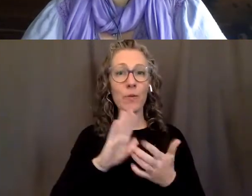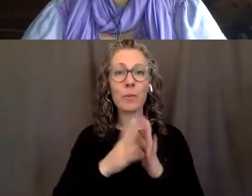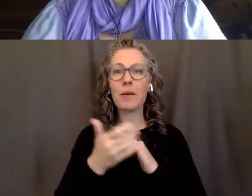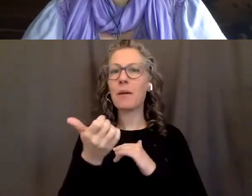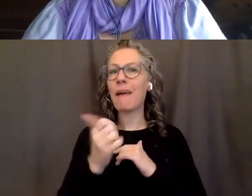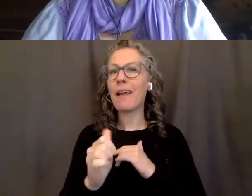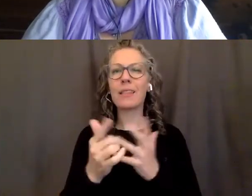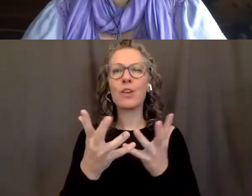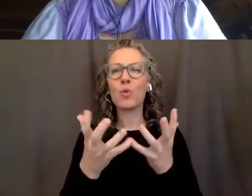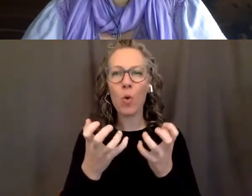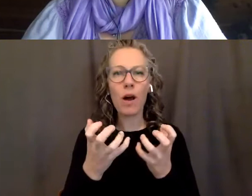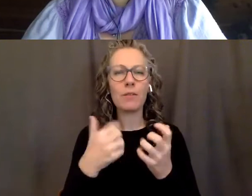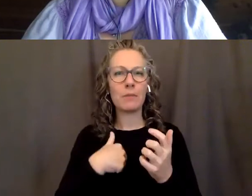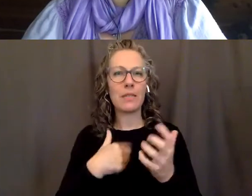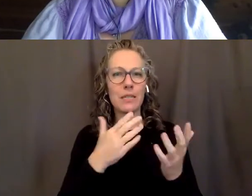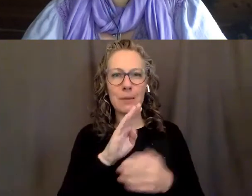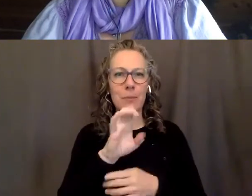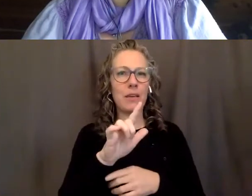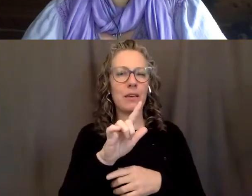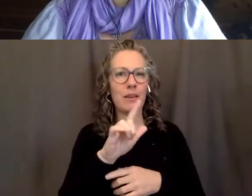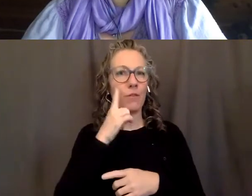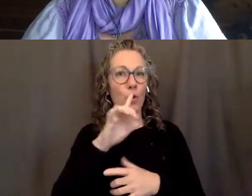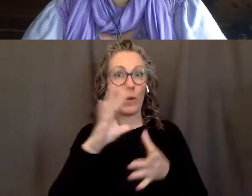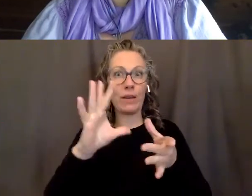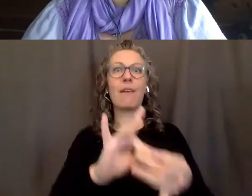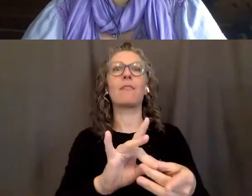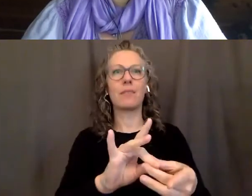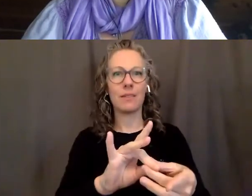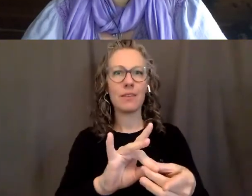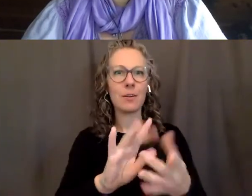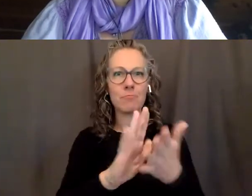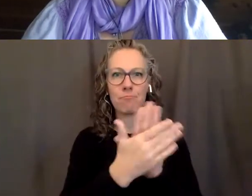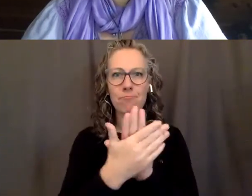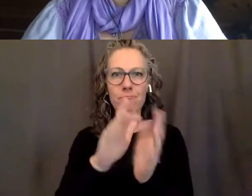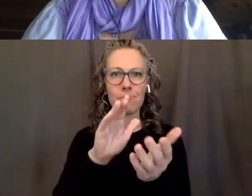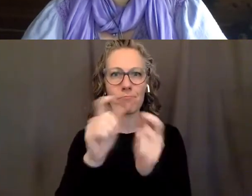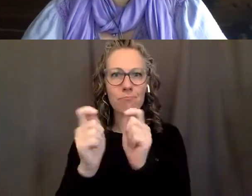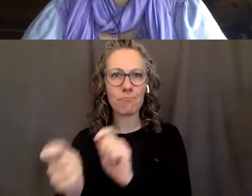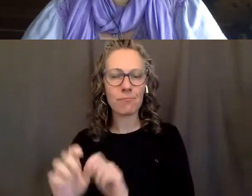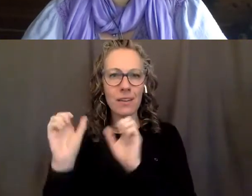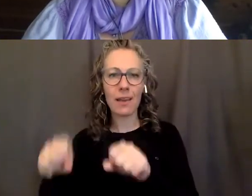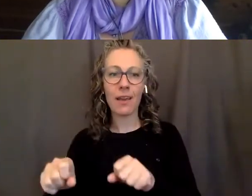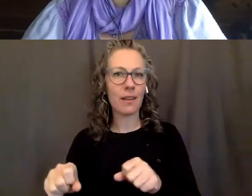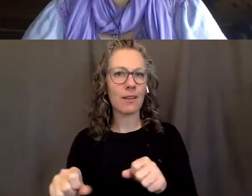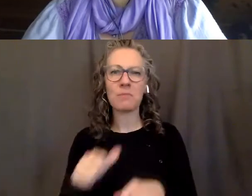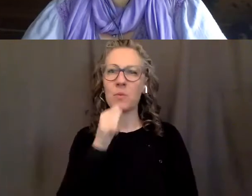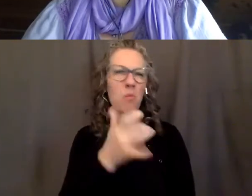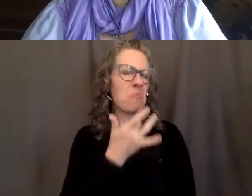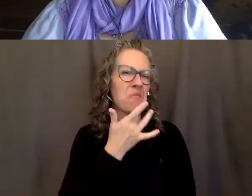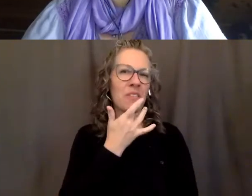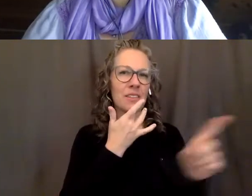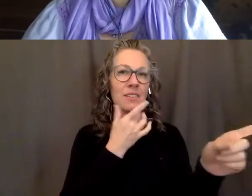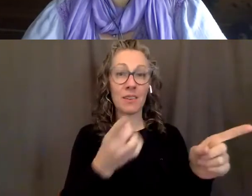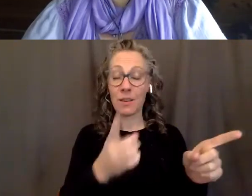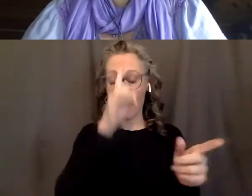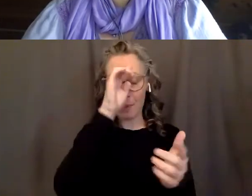want me or need me to be for you to connect with me. And have no preferences. And I